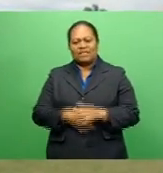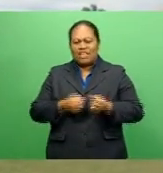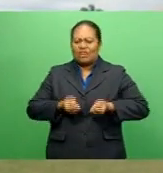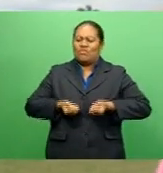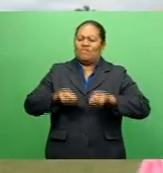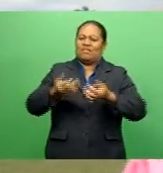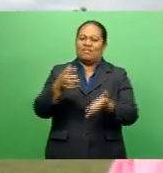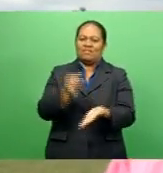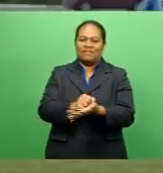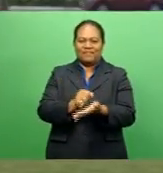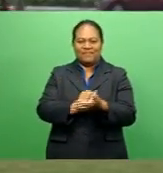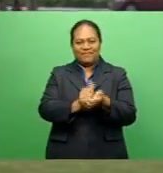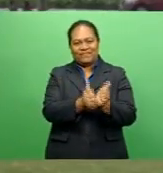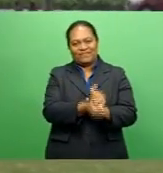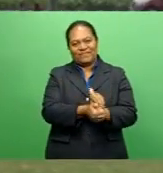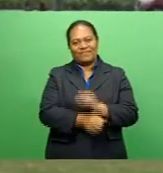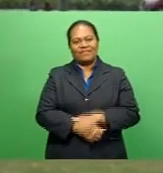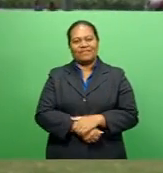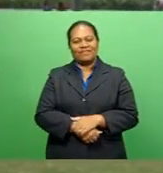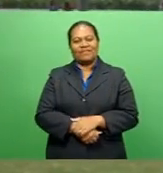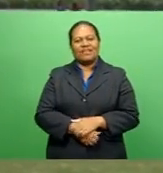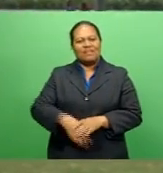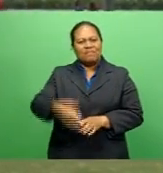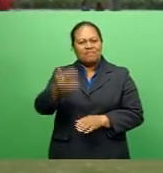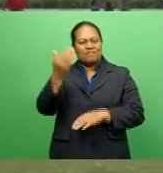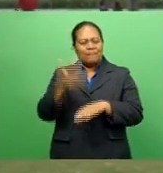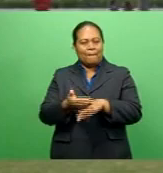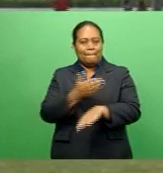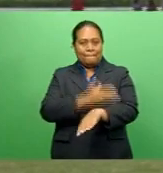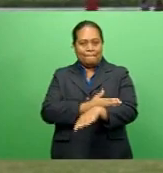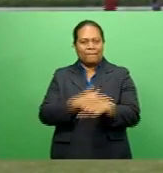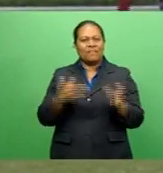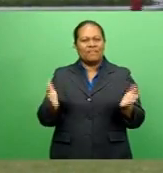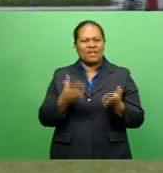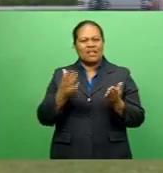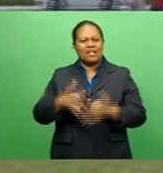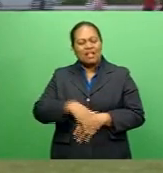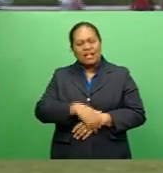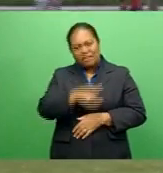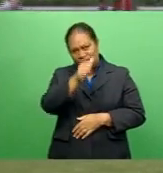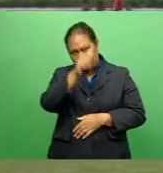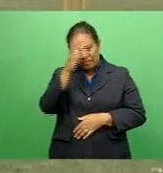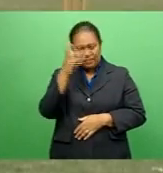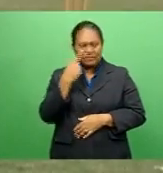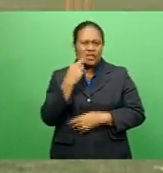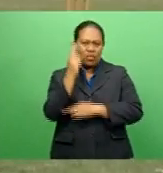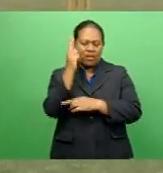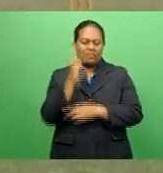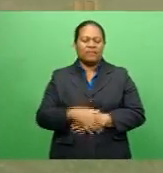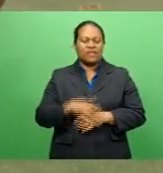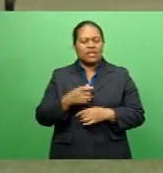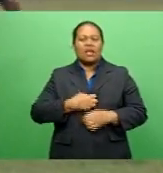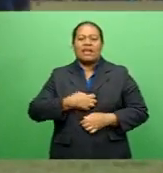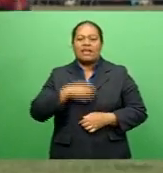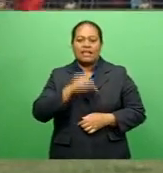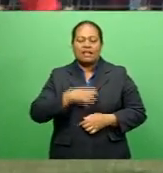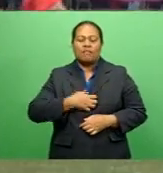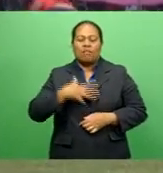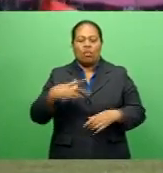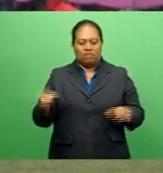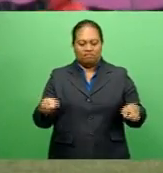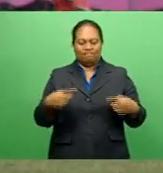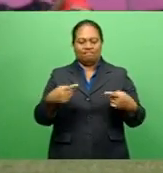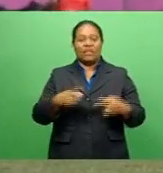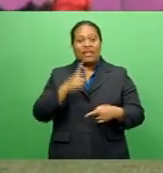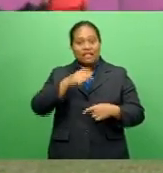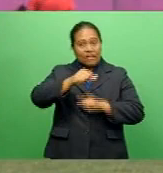to the game. Former national rep Choana Lesianawai says they need more competition if the association